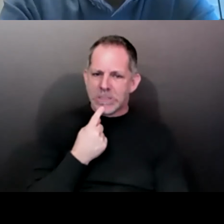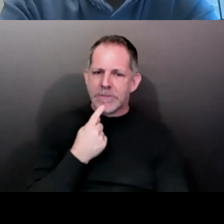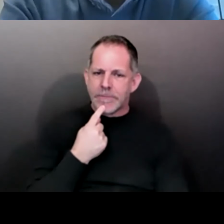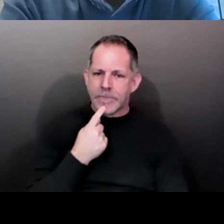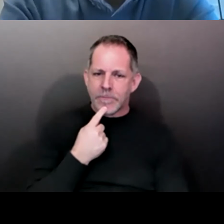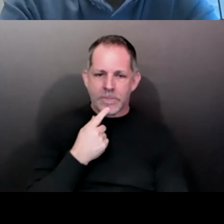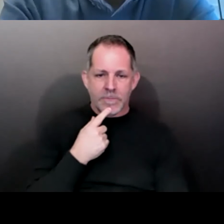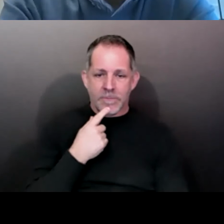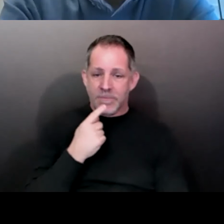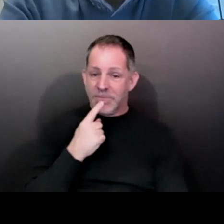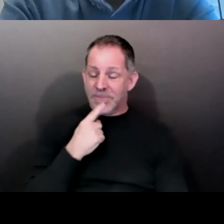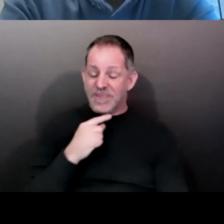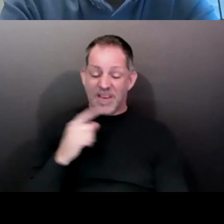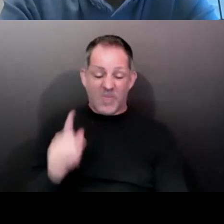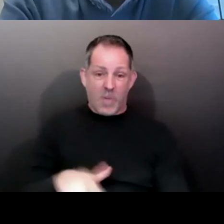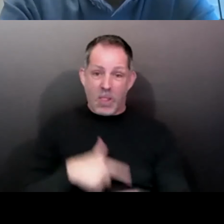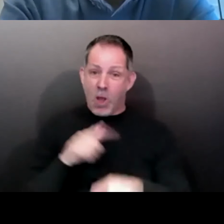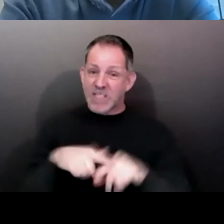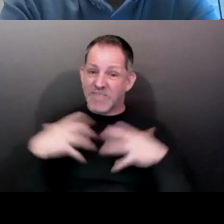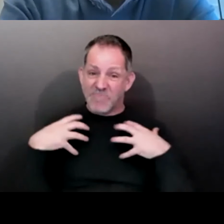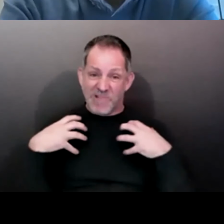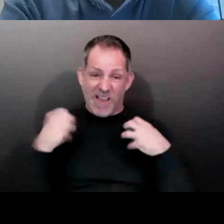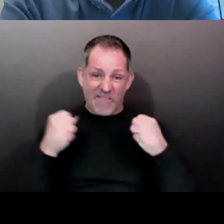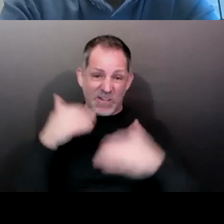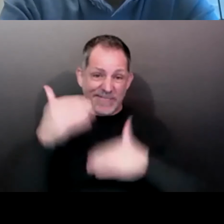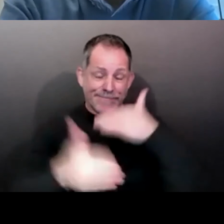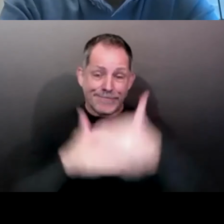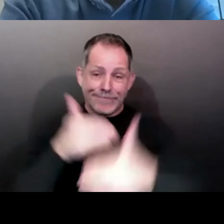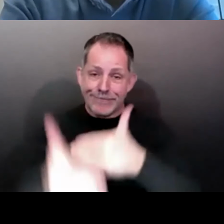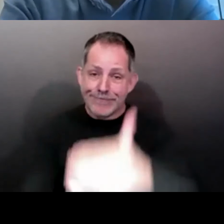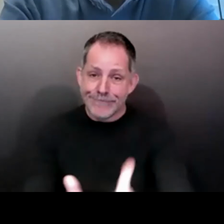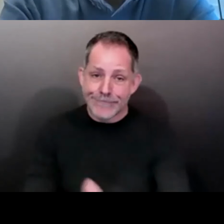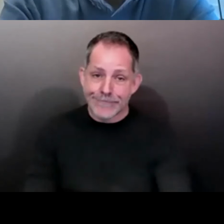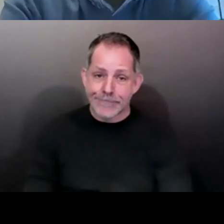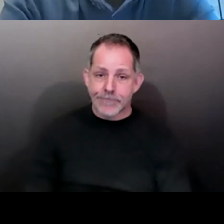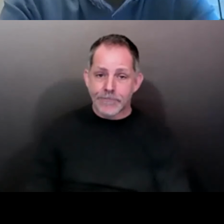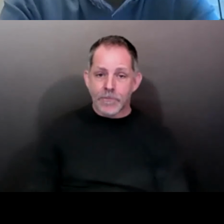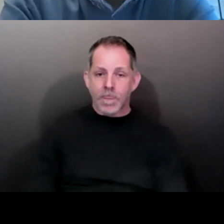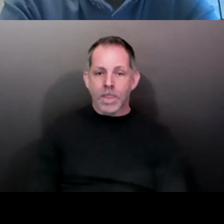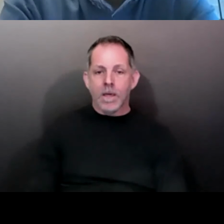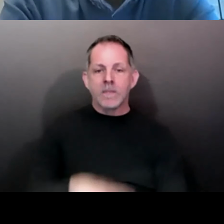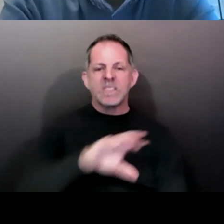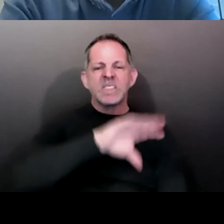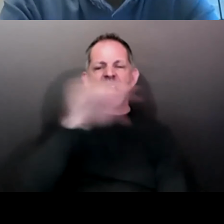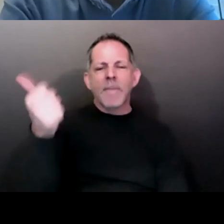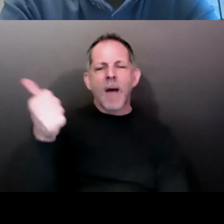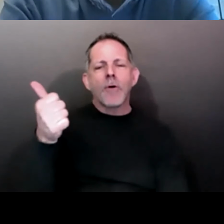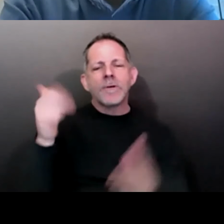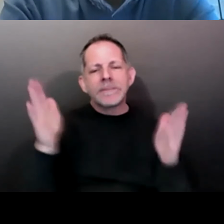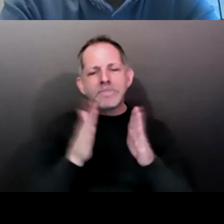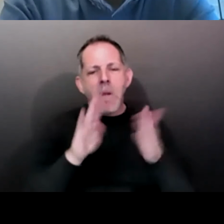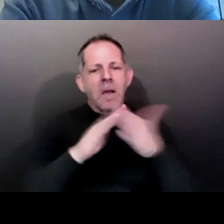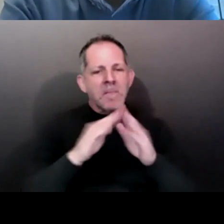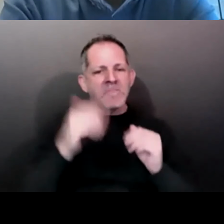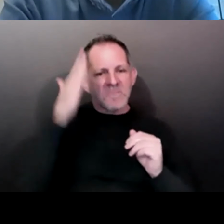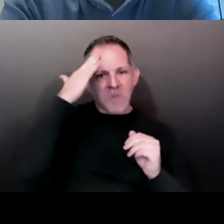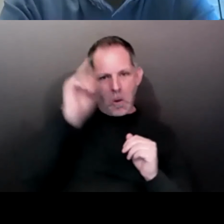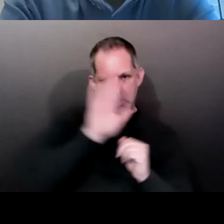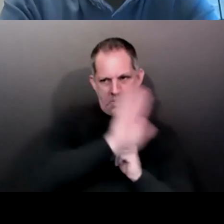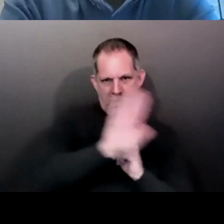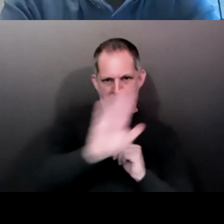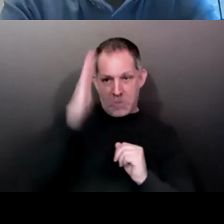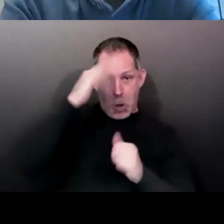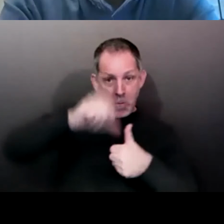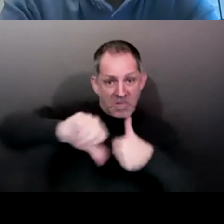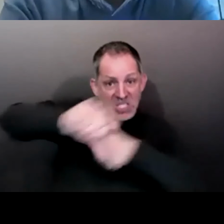like other people who live in small cities in Snohomish County, you'll know that you know everybody. So that's a lot of funerals to not be able to